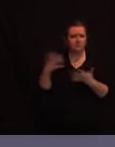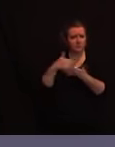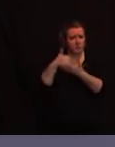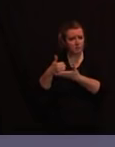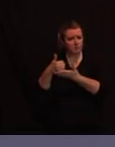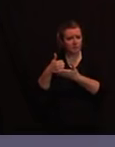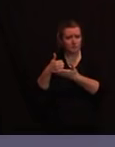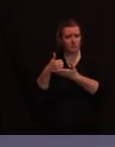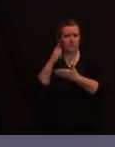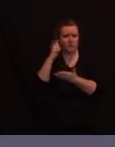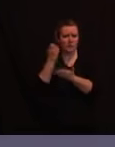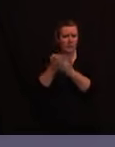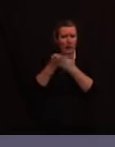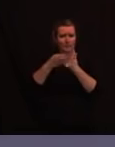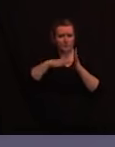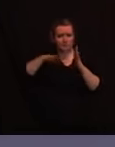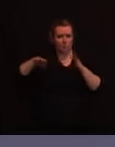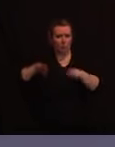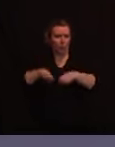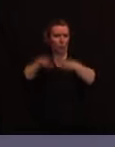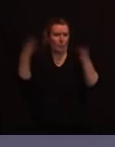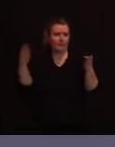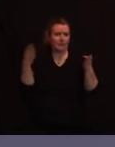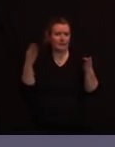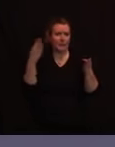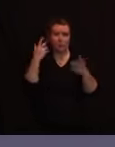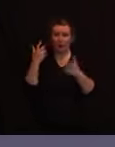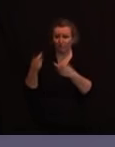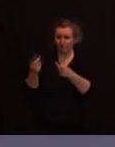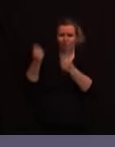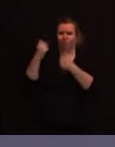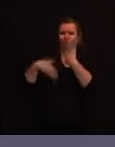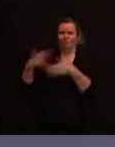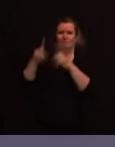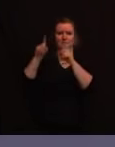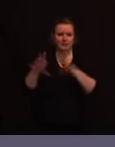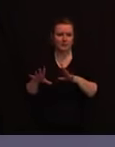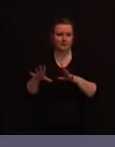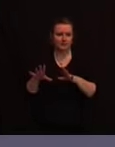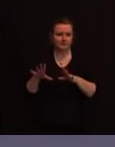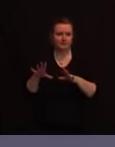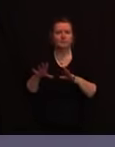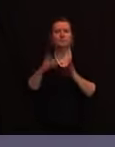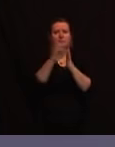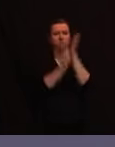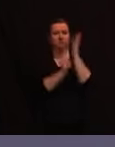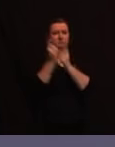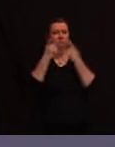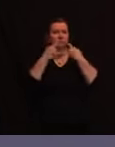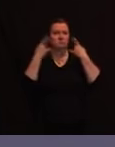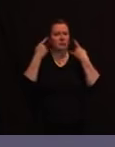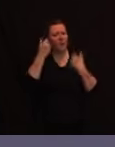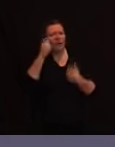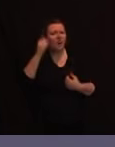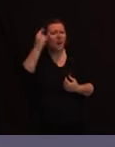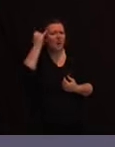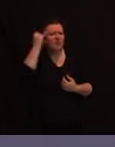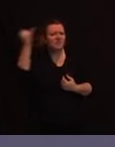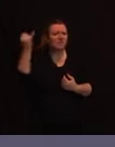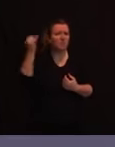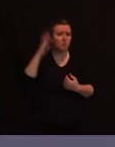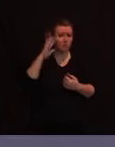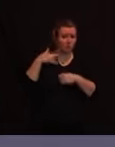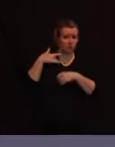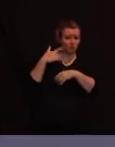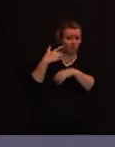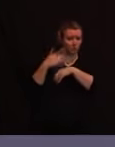preserving PPE, et cetera, et cetera. When do we have any idea will we start to see this on a widespread basis in New